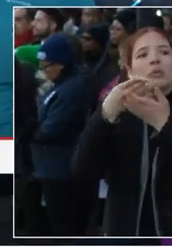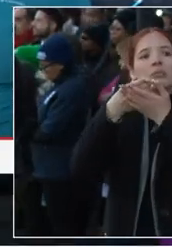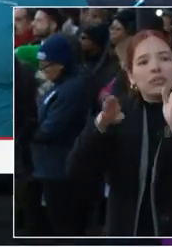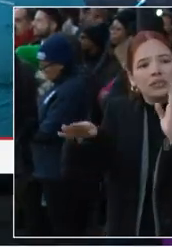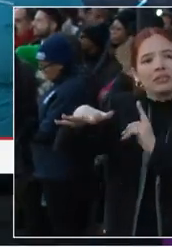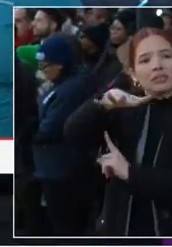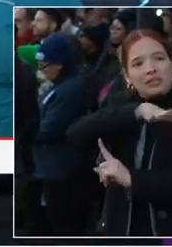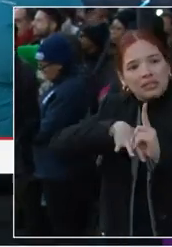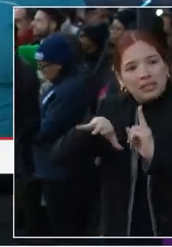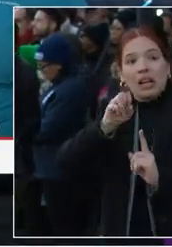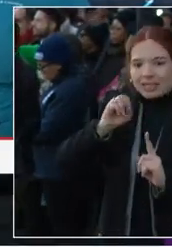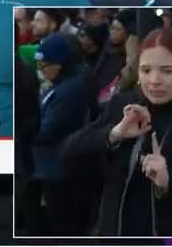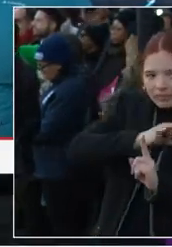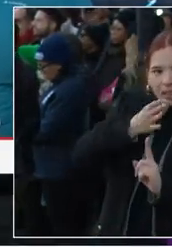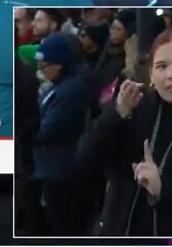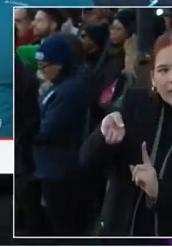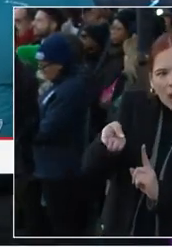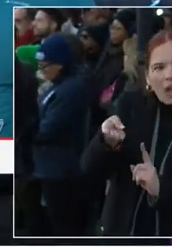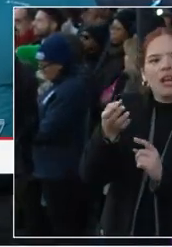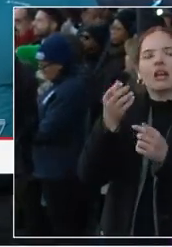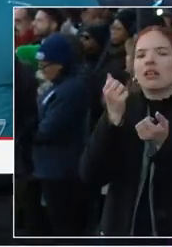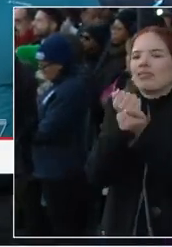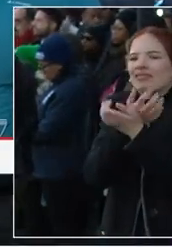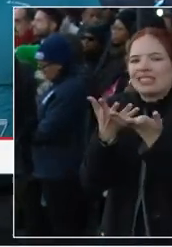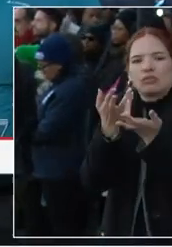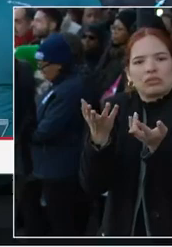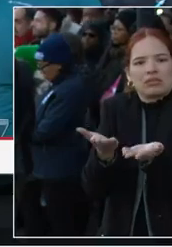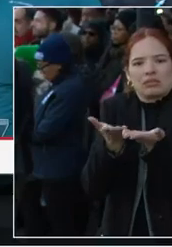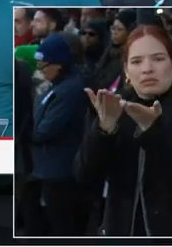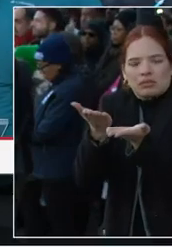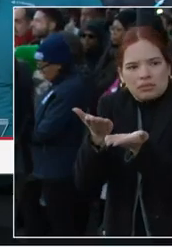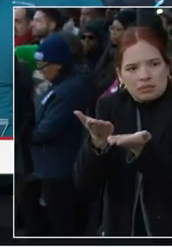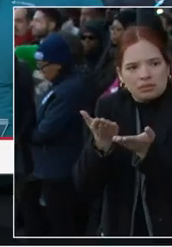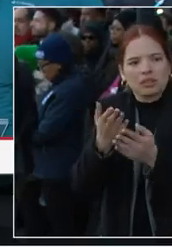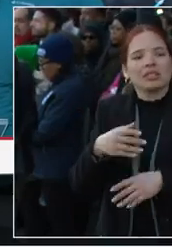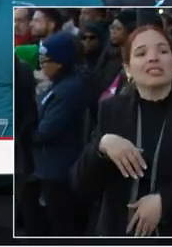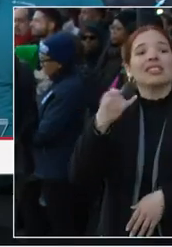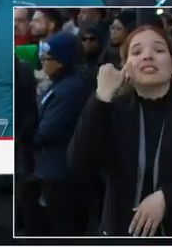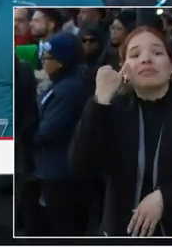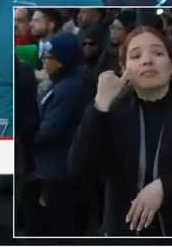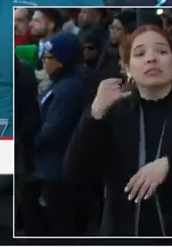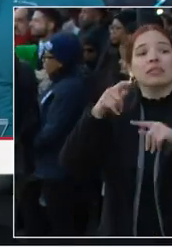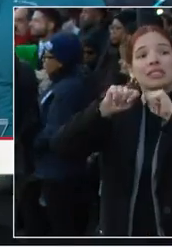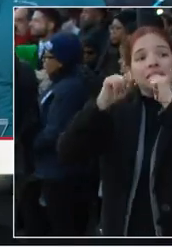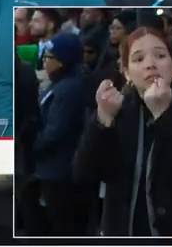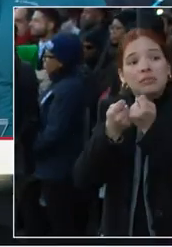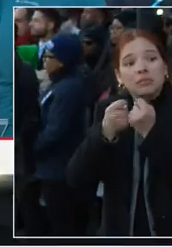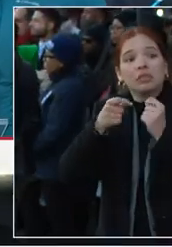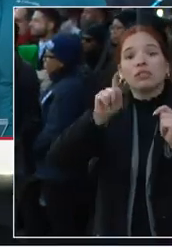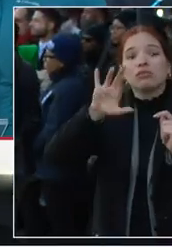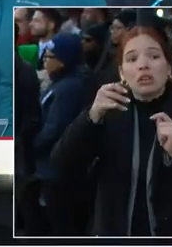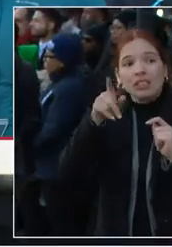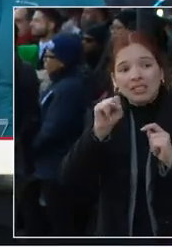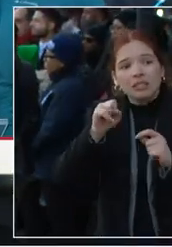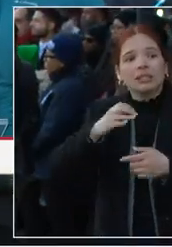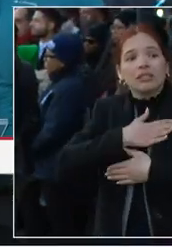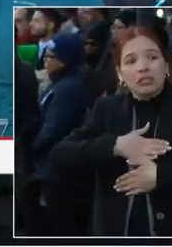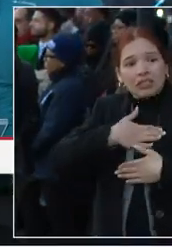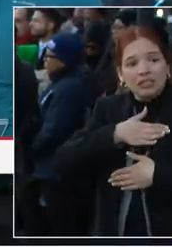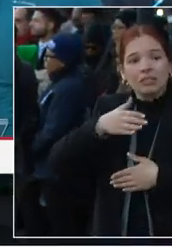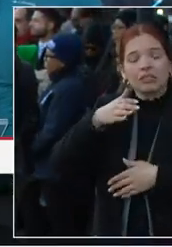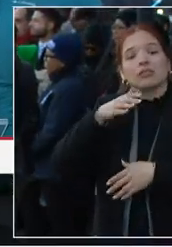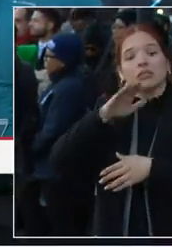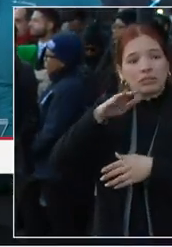need. And whether it's Ms. Settles and her team at the Briggs LaSalle Rec Center, who had a